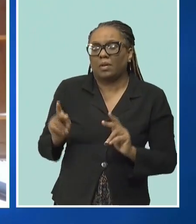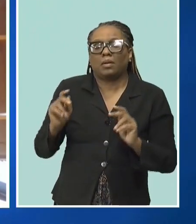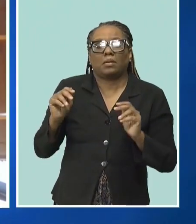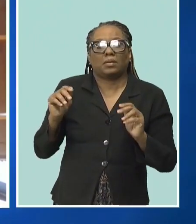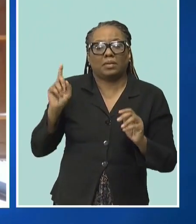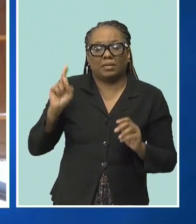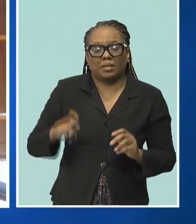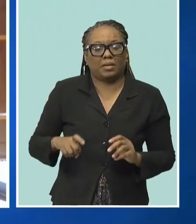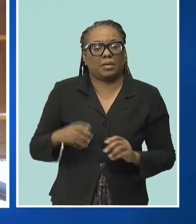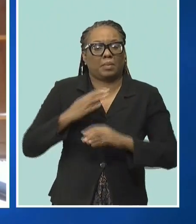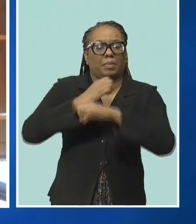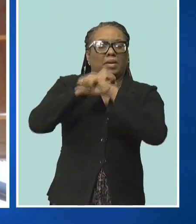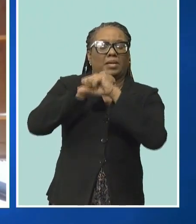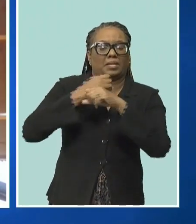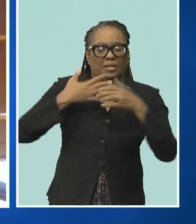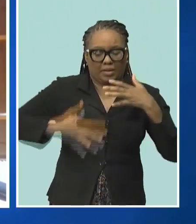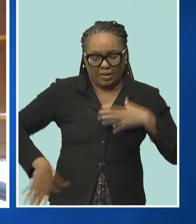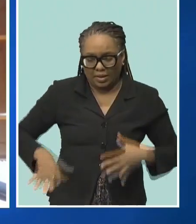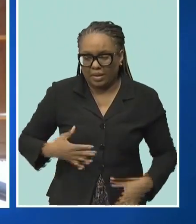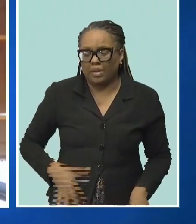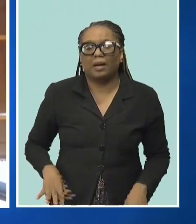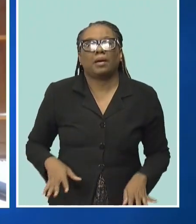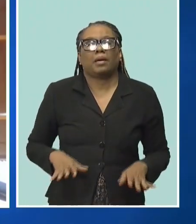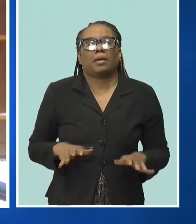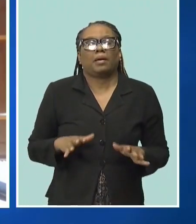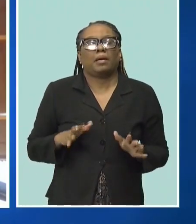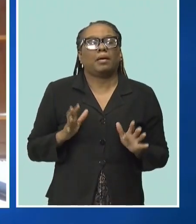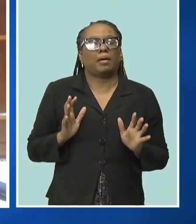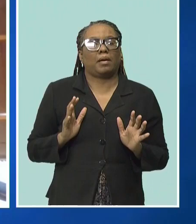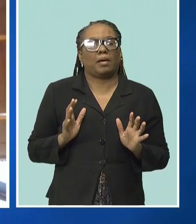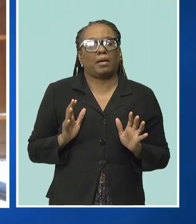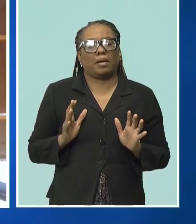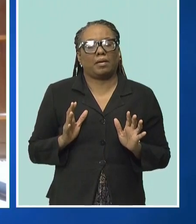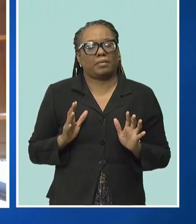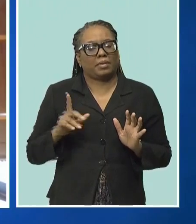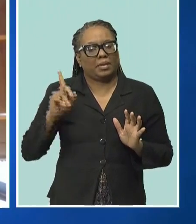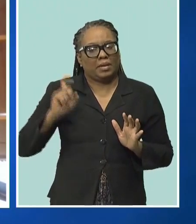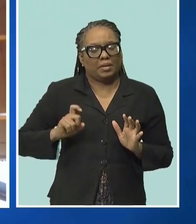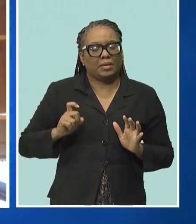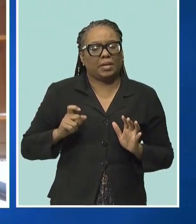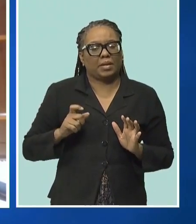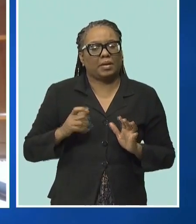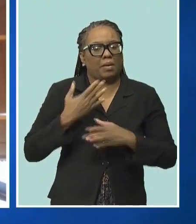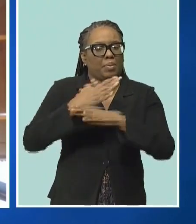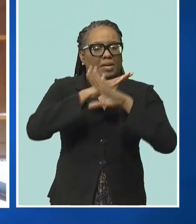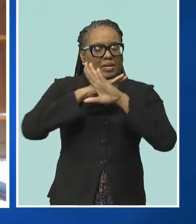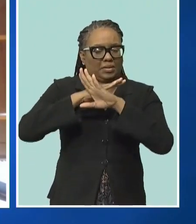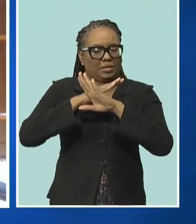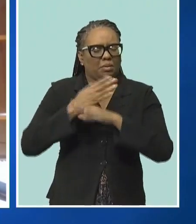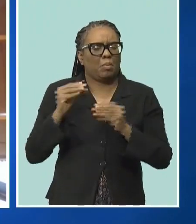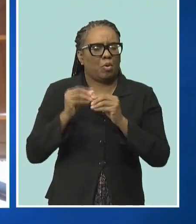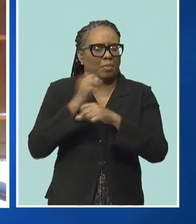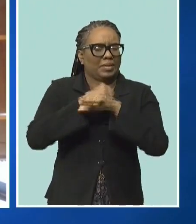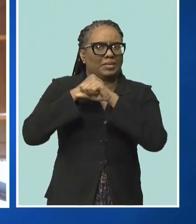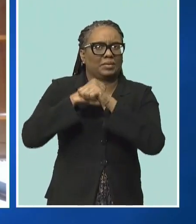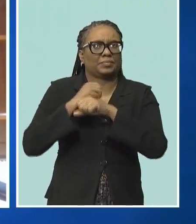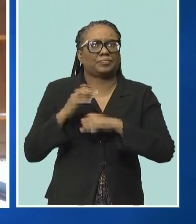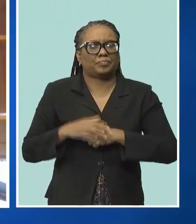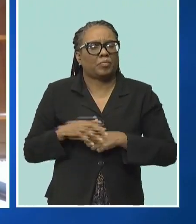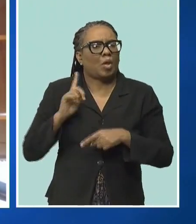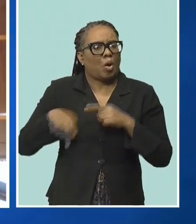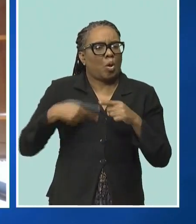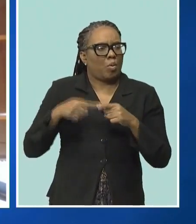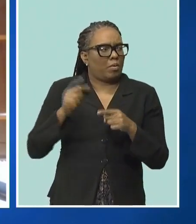gear. But the legislation did not allow, and this might have been oversight at the time when it was